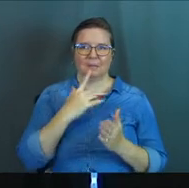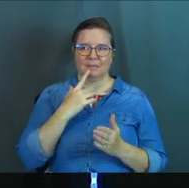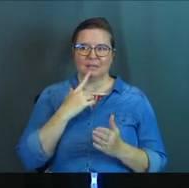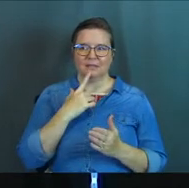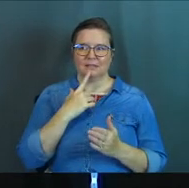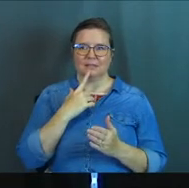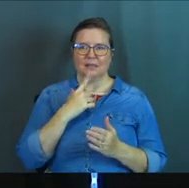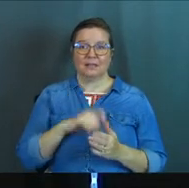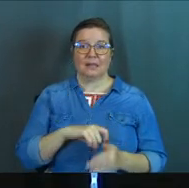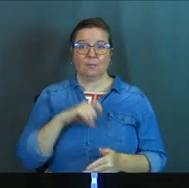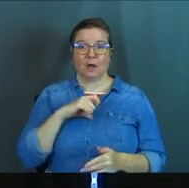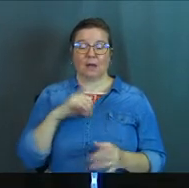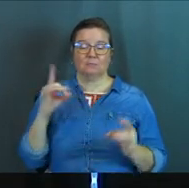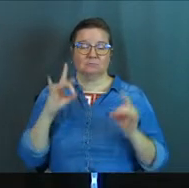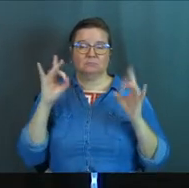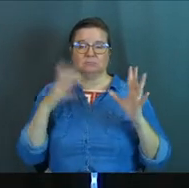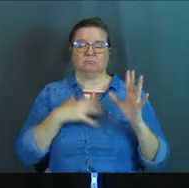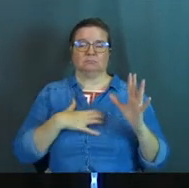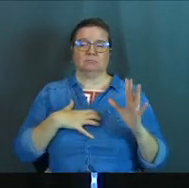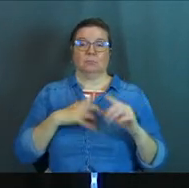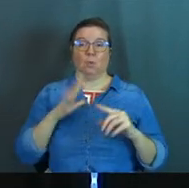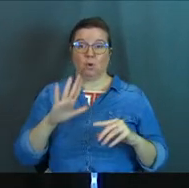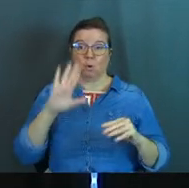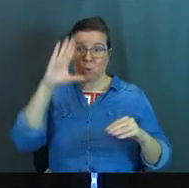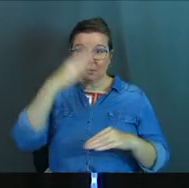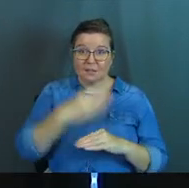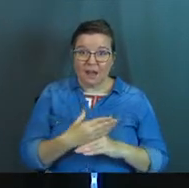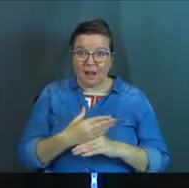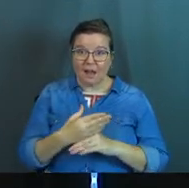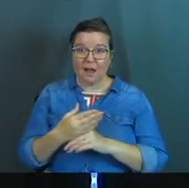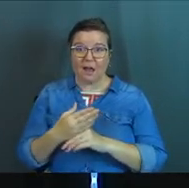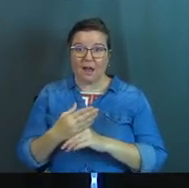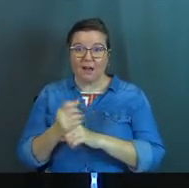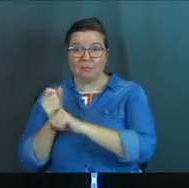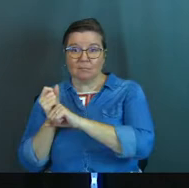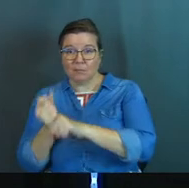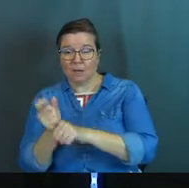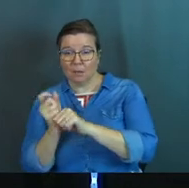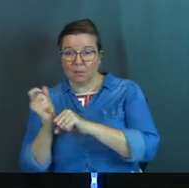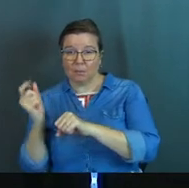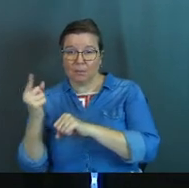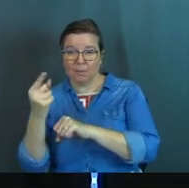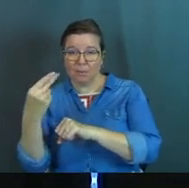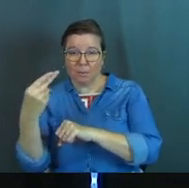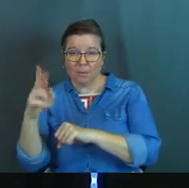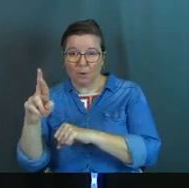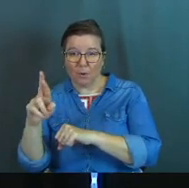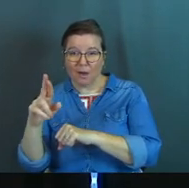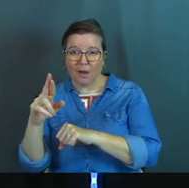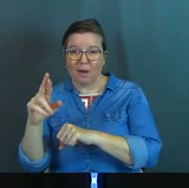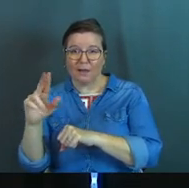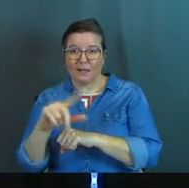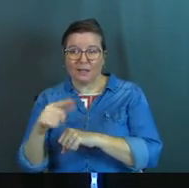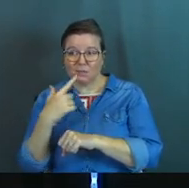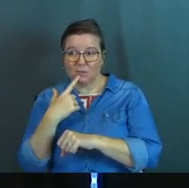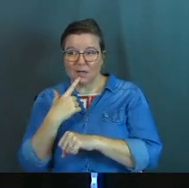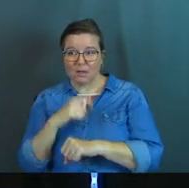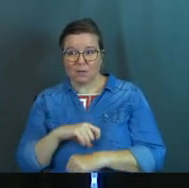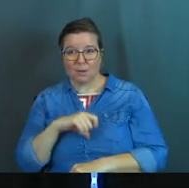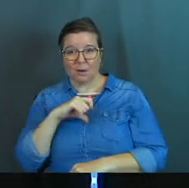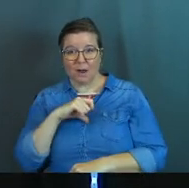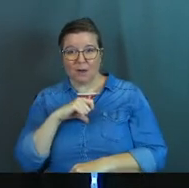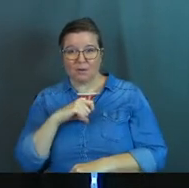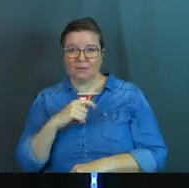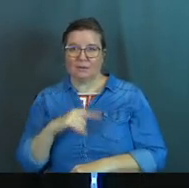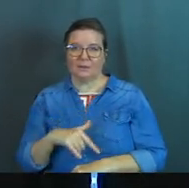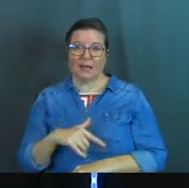is an abomination. But when your son hits a home run in Little League and you say you're proud of him, that's not